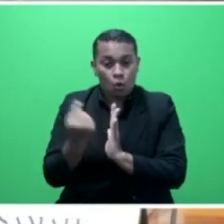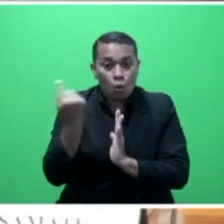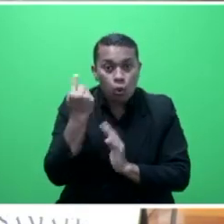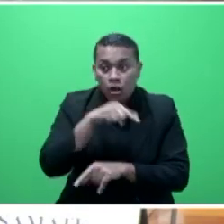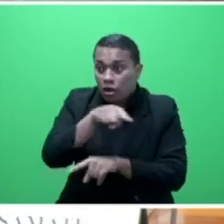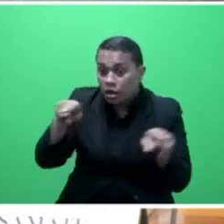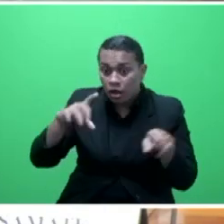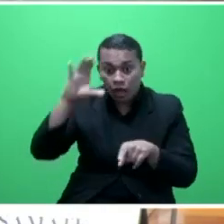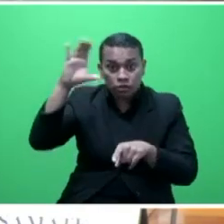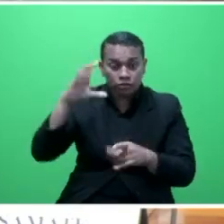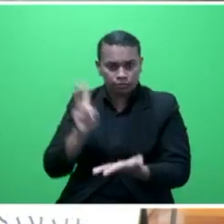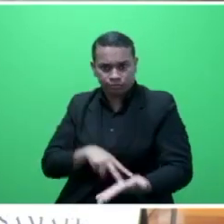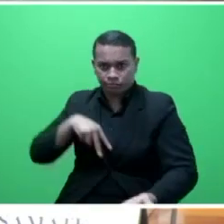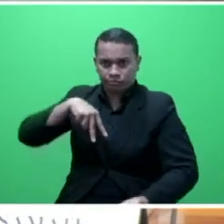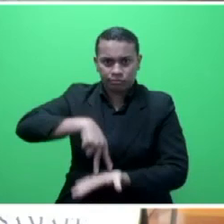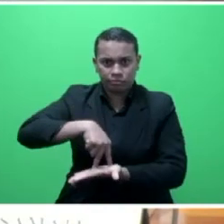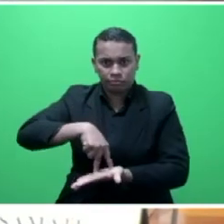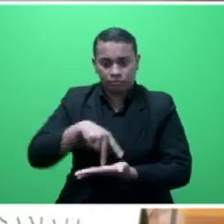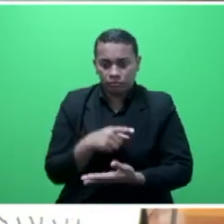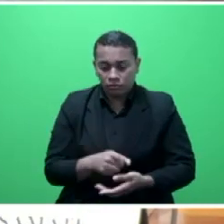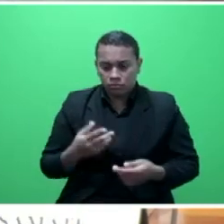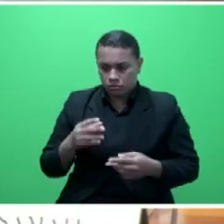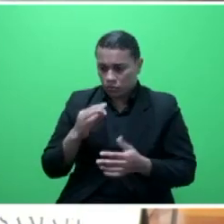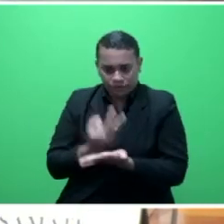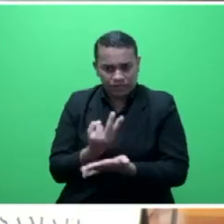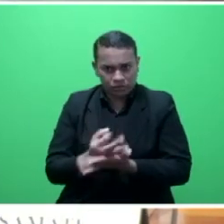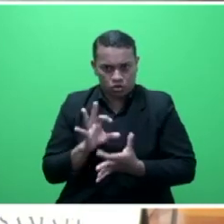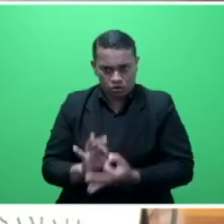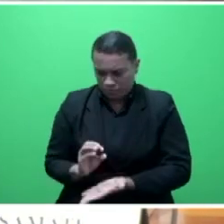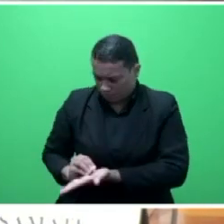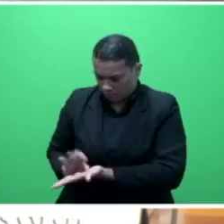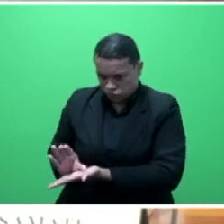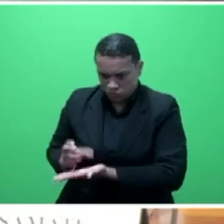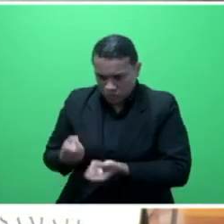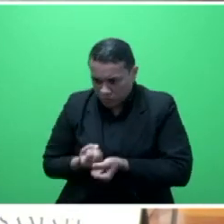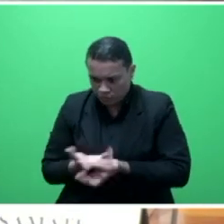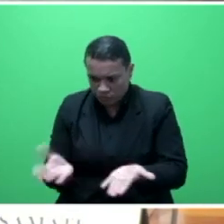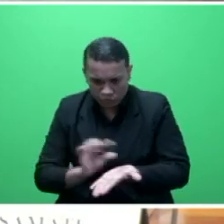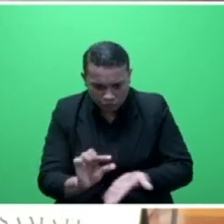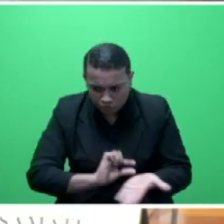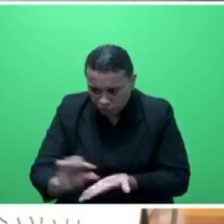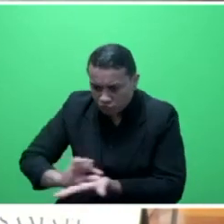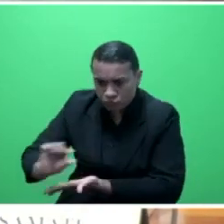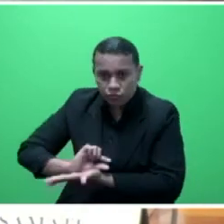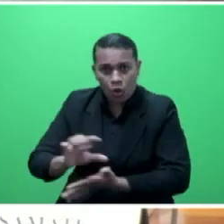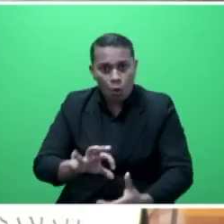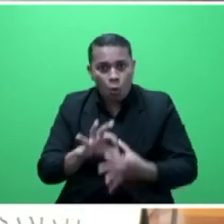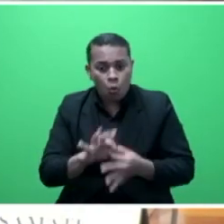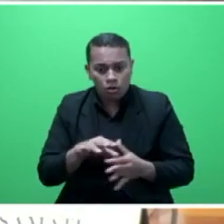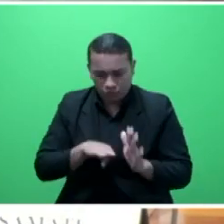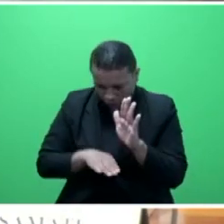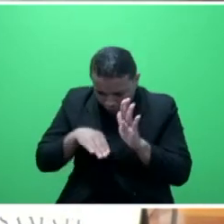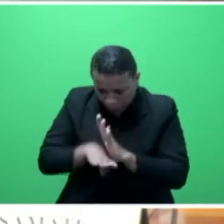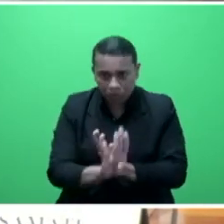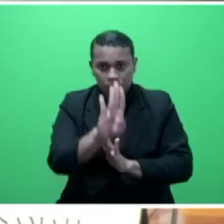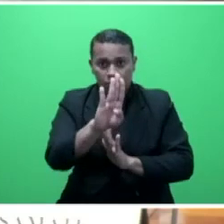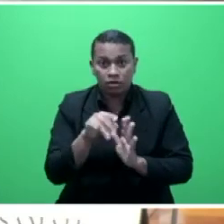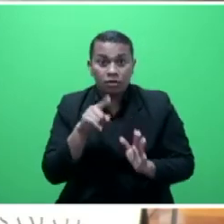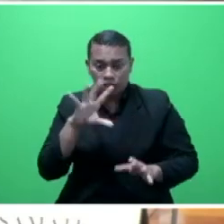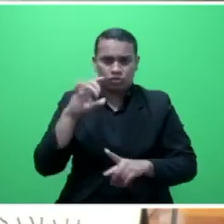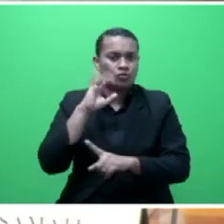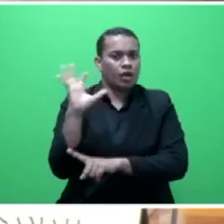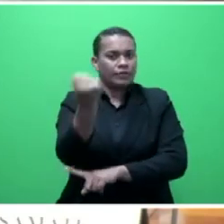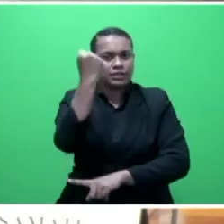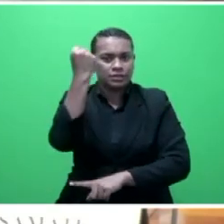up and finance a recovery will avert a catastrophe and emerge whole from this crisis. Terms like